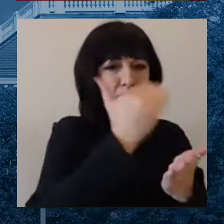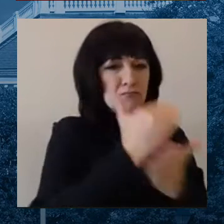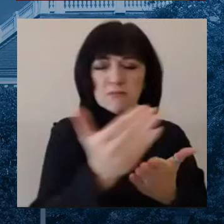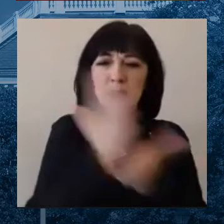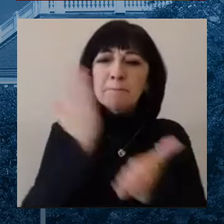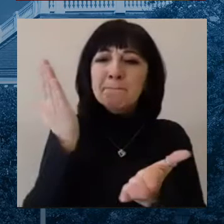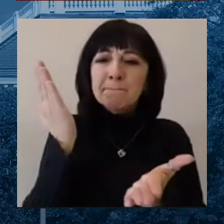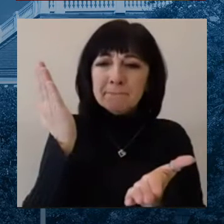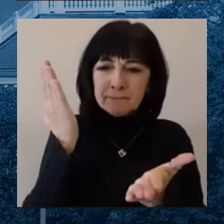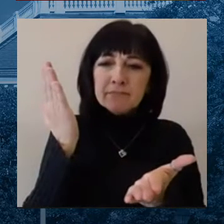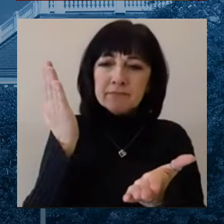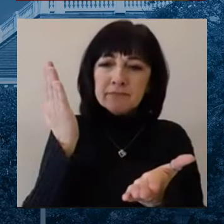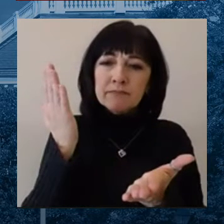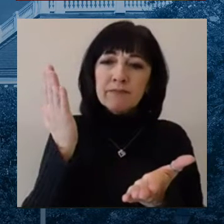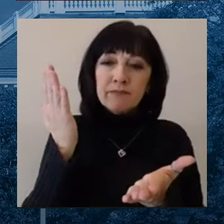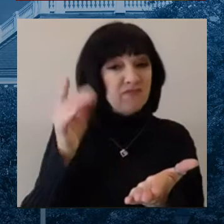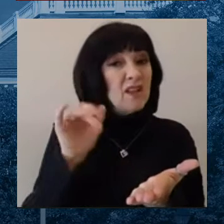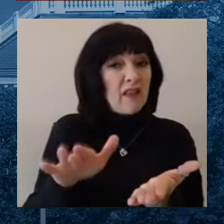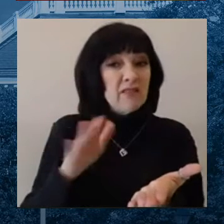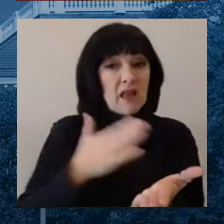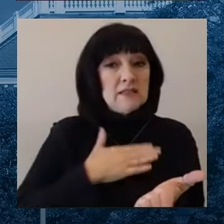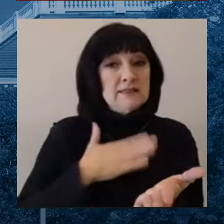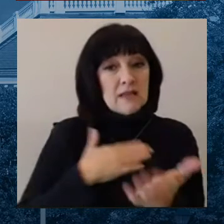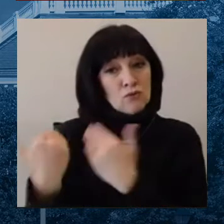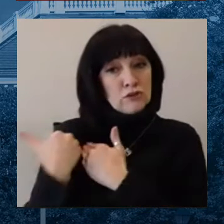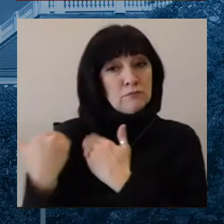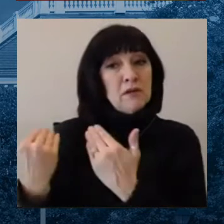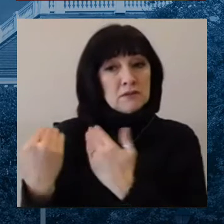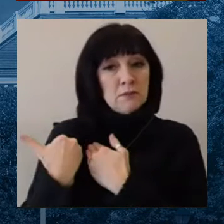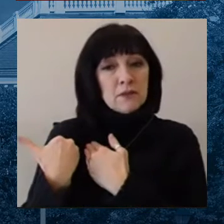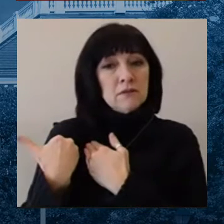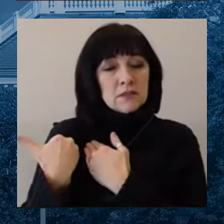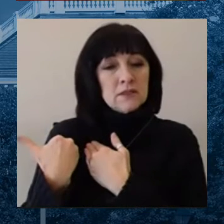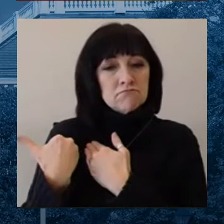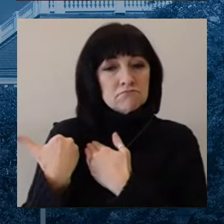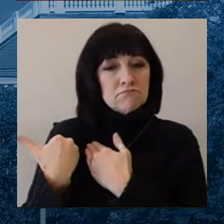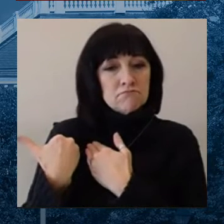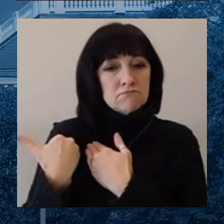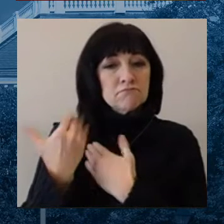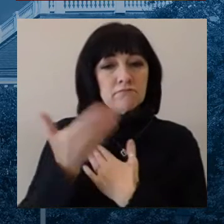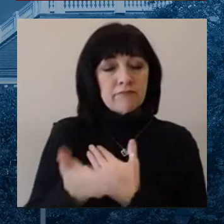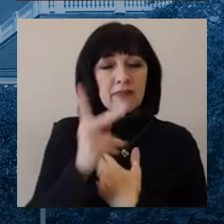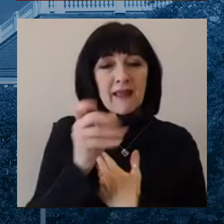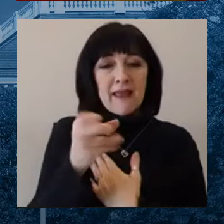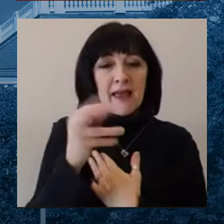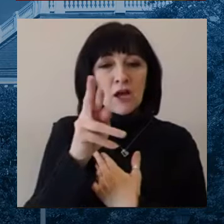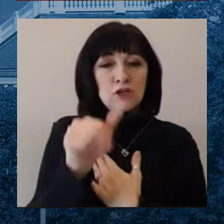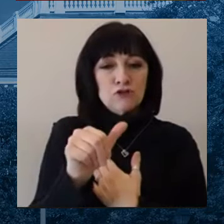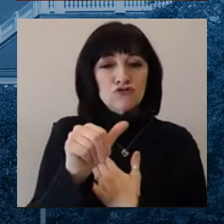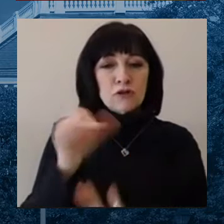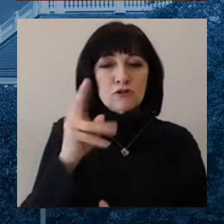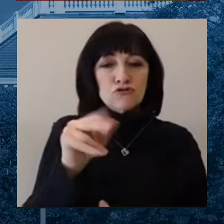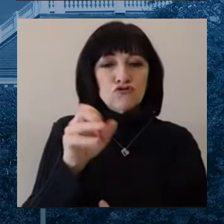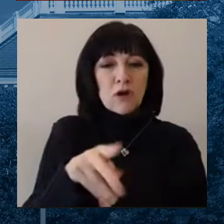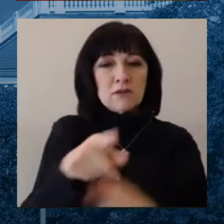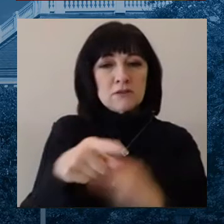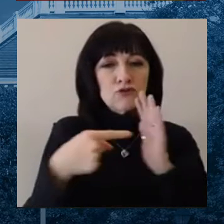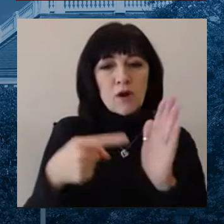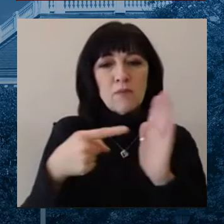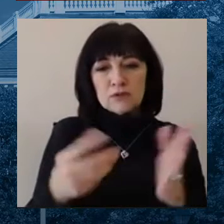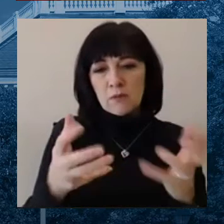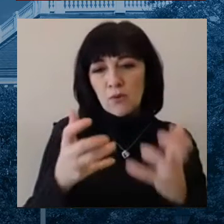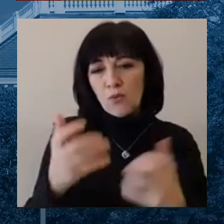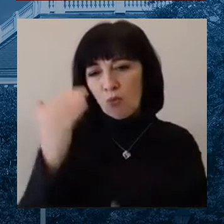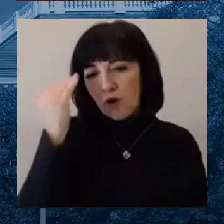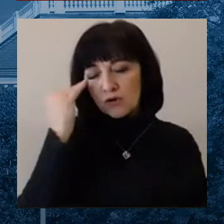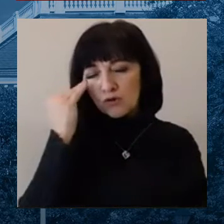state. And frankly, that is the charge for our work. And we'll hear from Representative Kendra Johnson in a minute. But before we